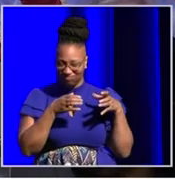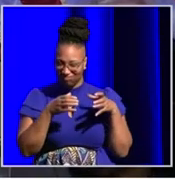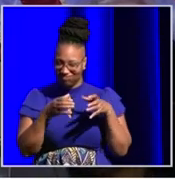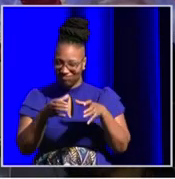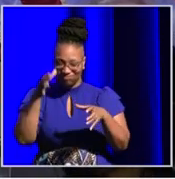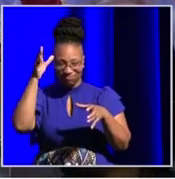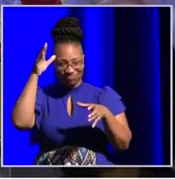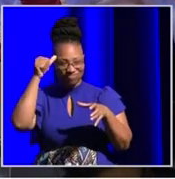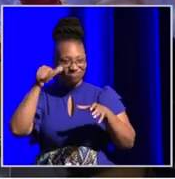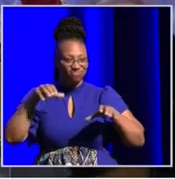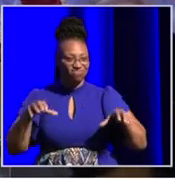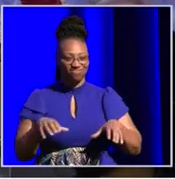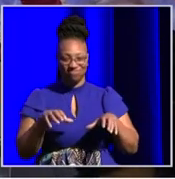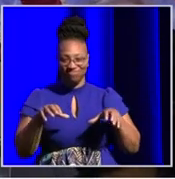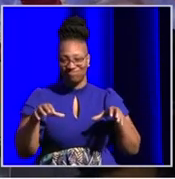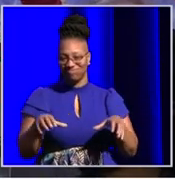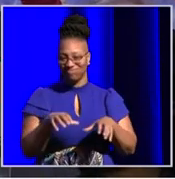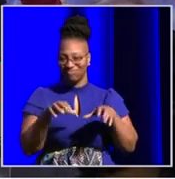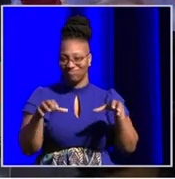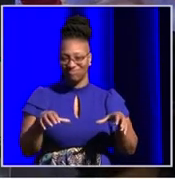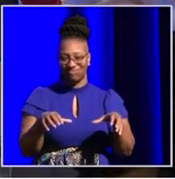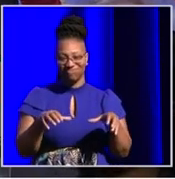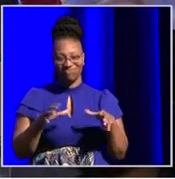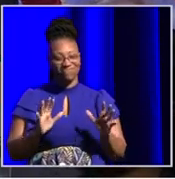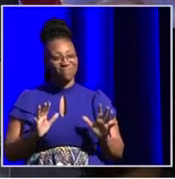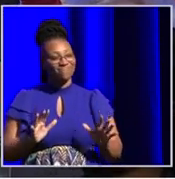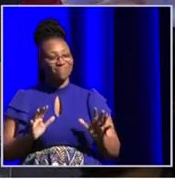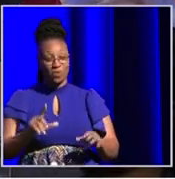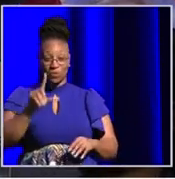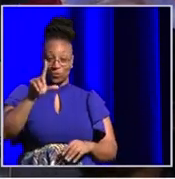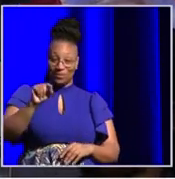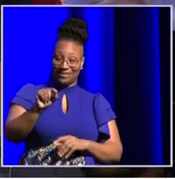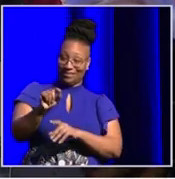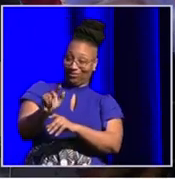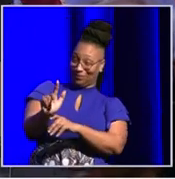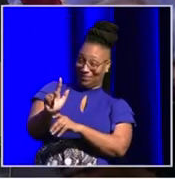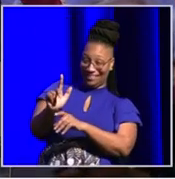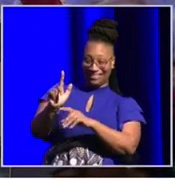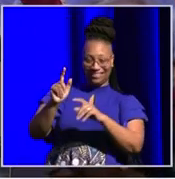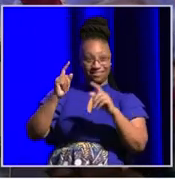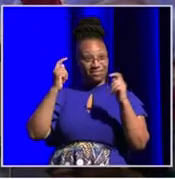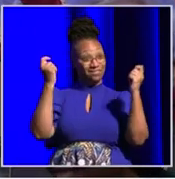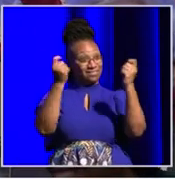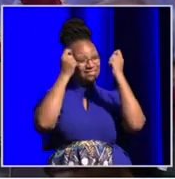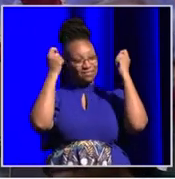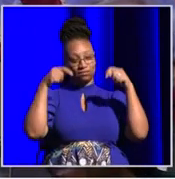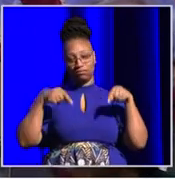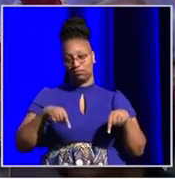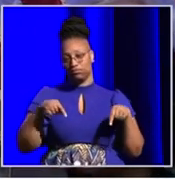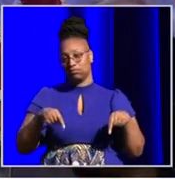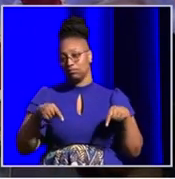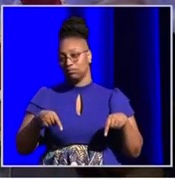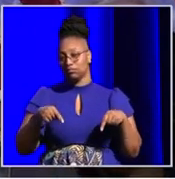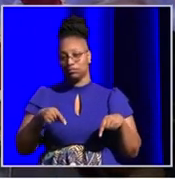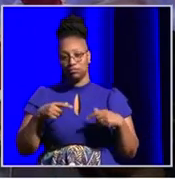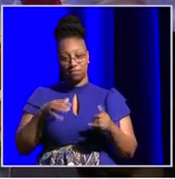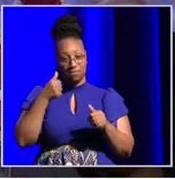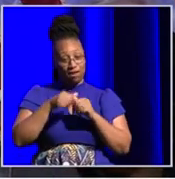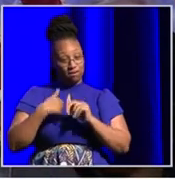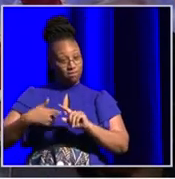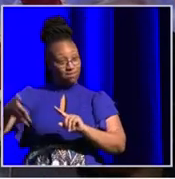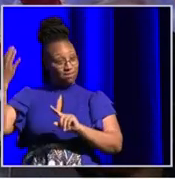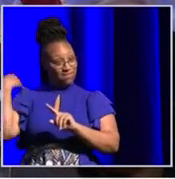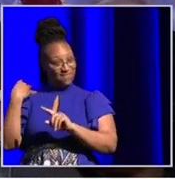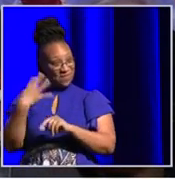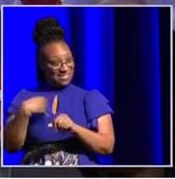The occasion calls for celebration, no doubt, especially given what we've experienced since we last assembled here 4 years ago.